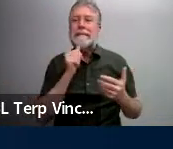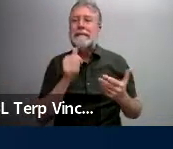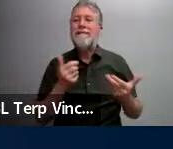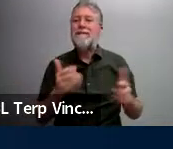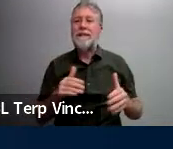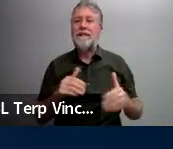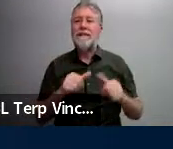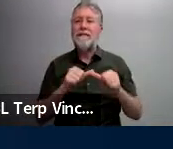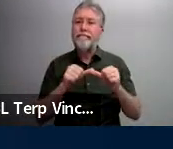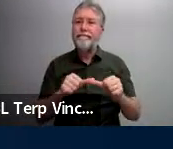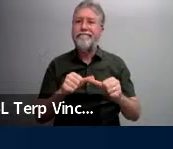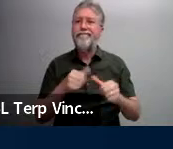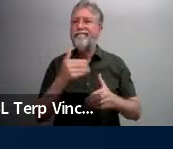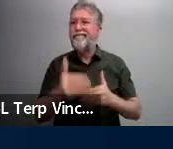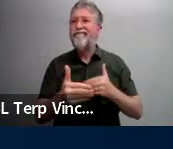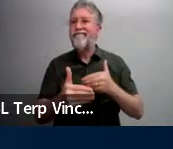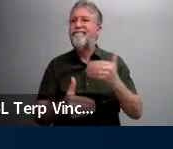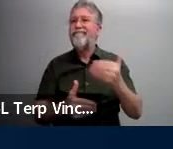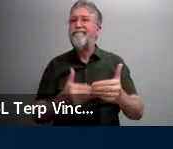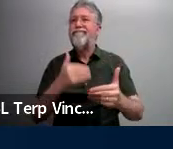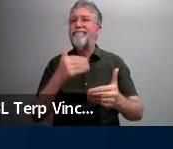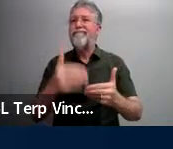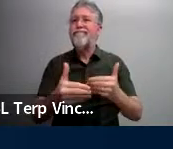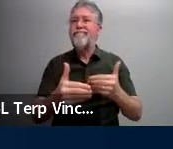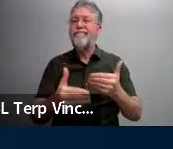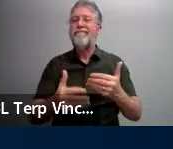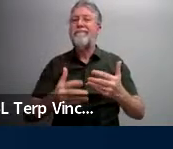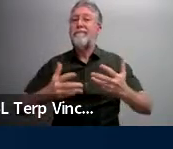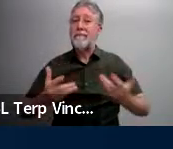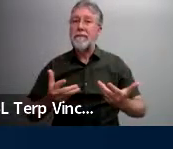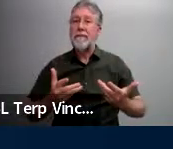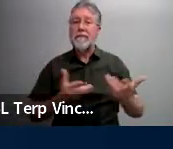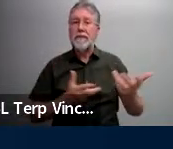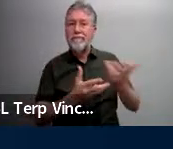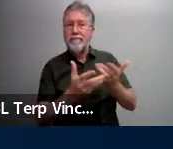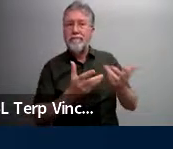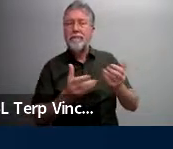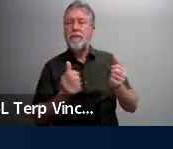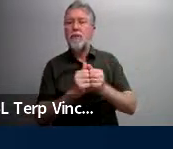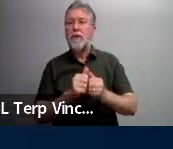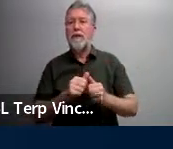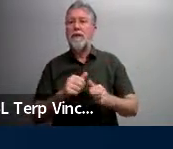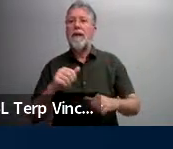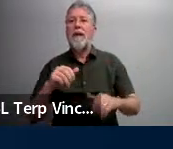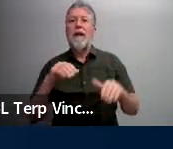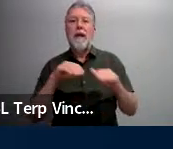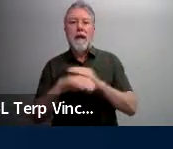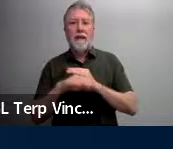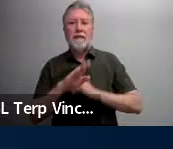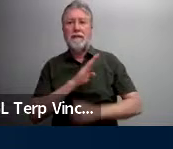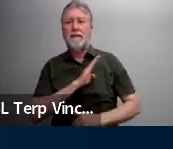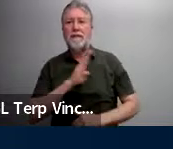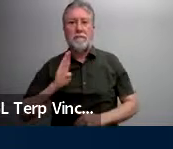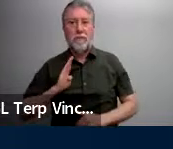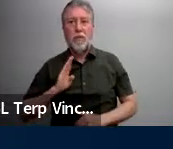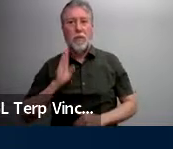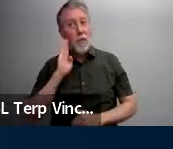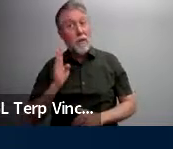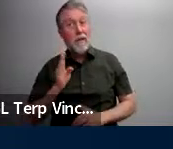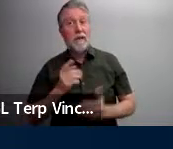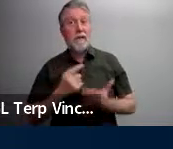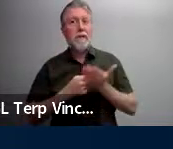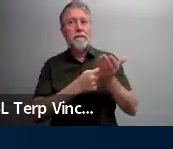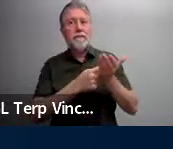if you'll, as we engage in this process with the Access Board, I think we'll have more to say on